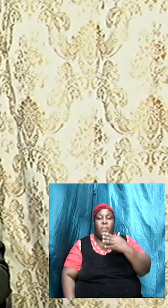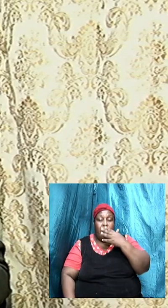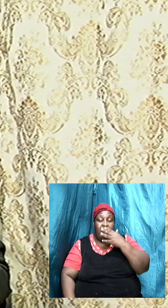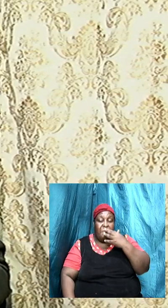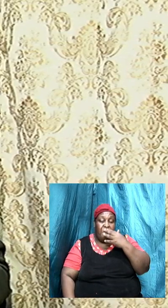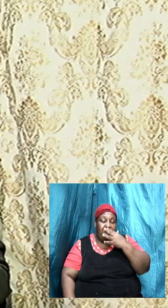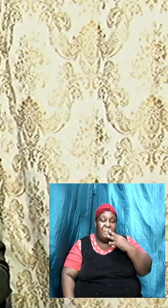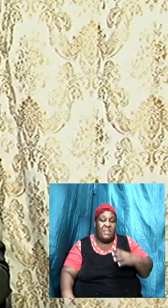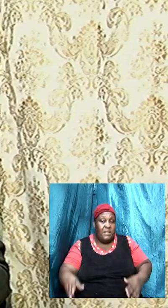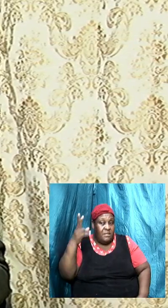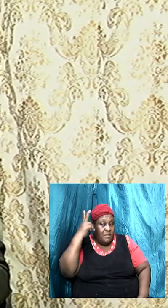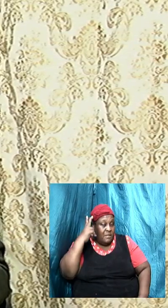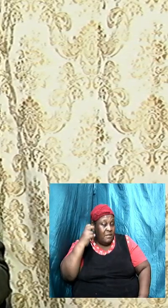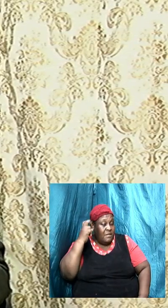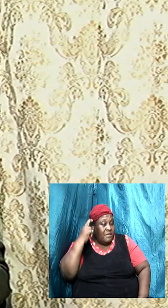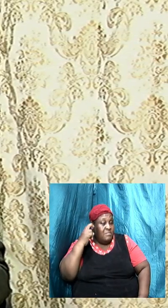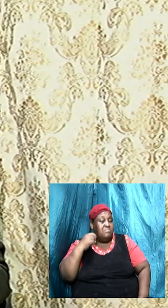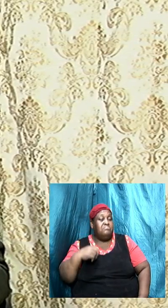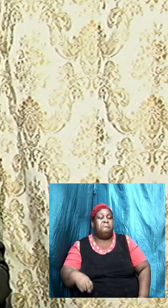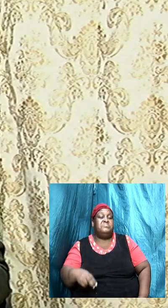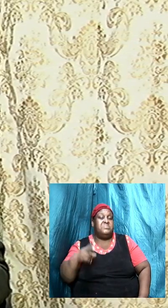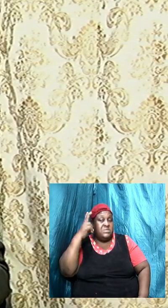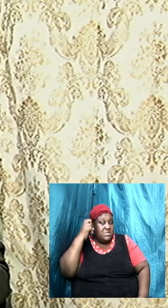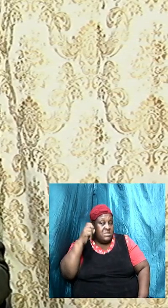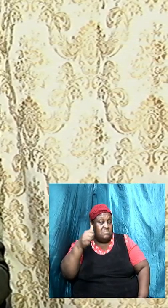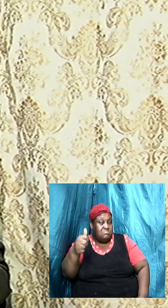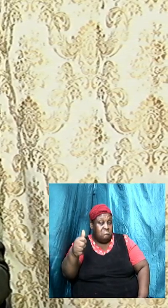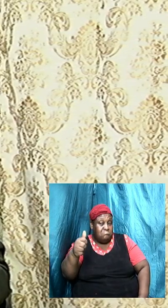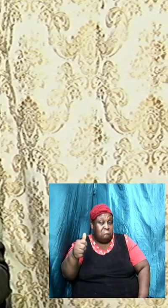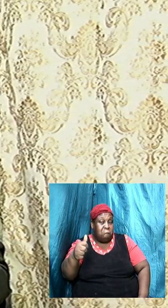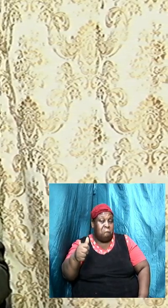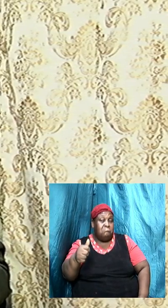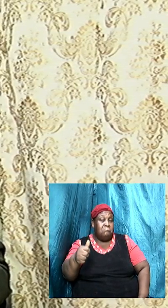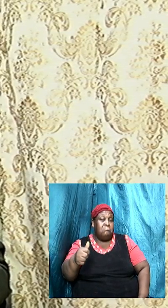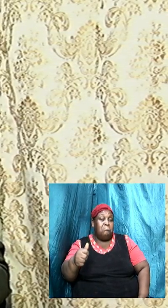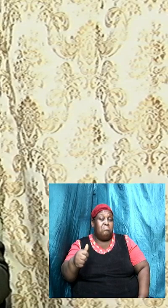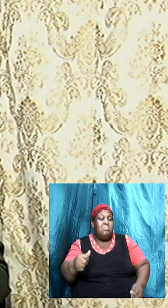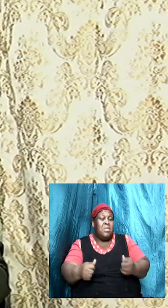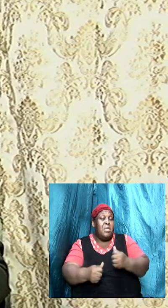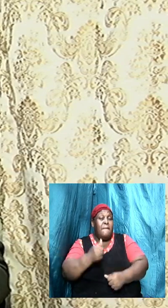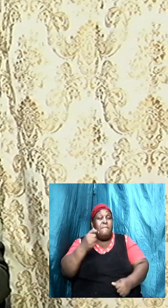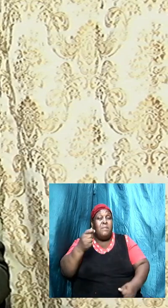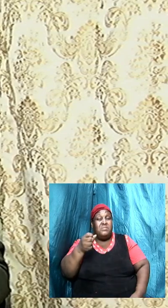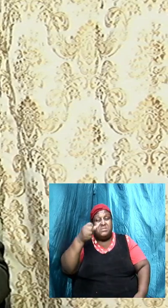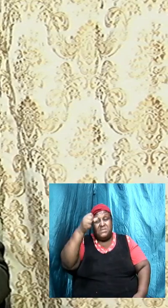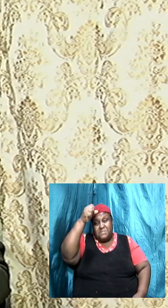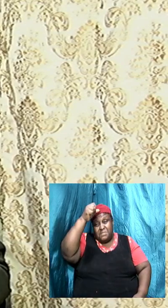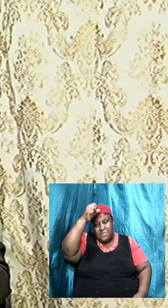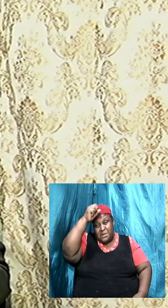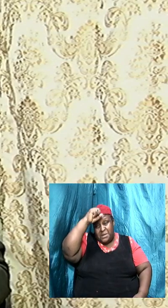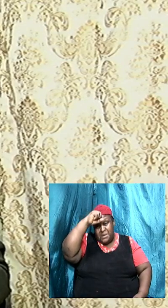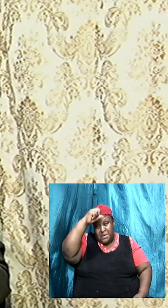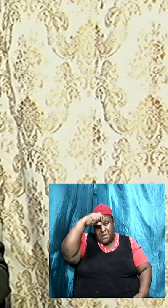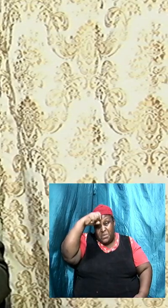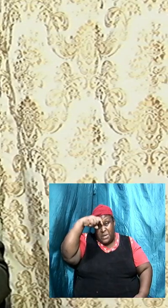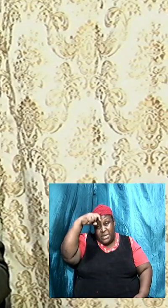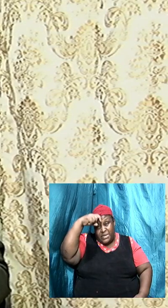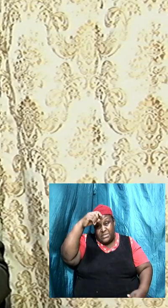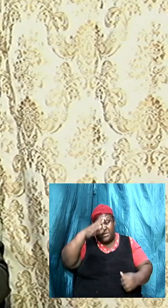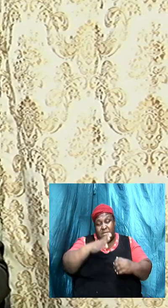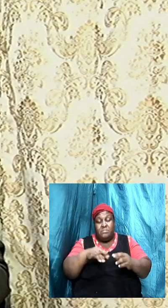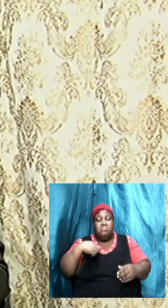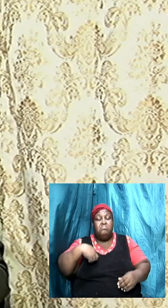devil, Satan himself, is much smarter than we are.